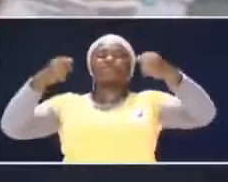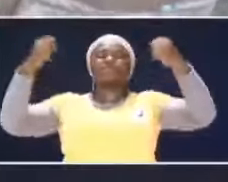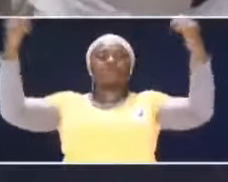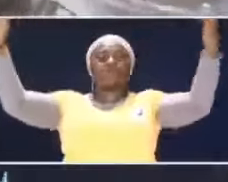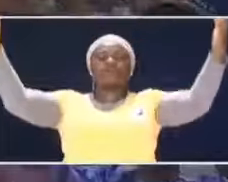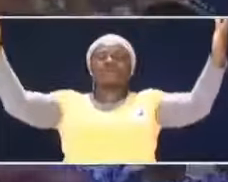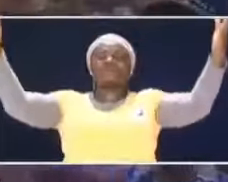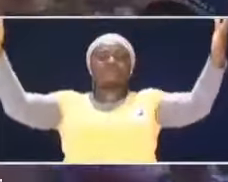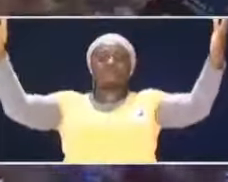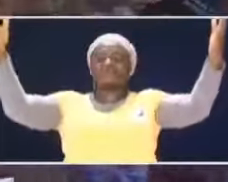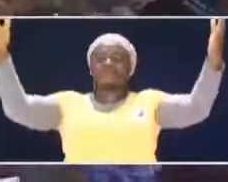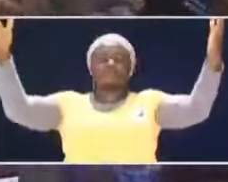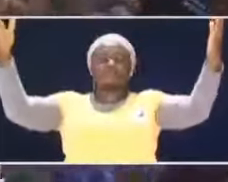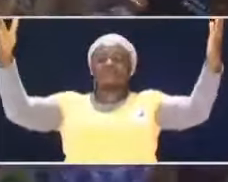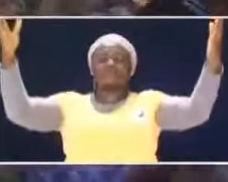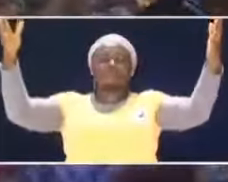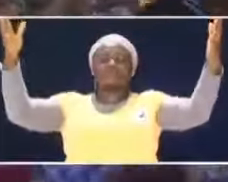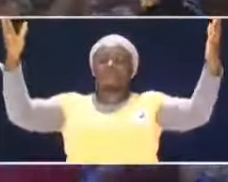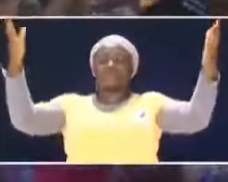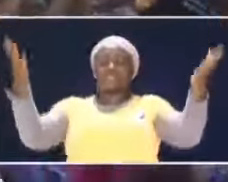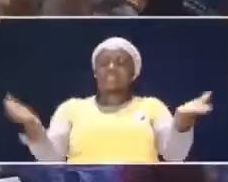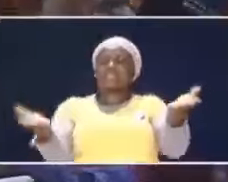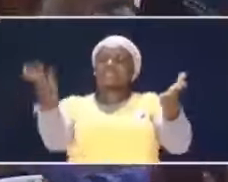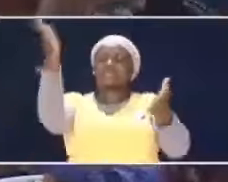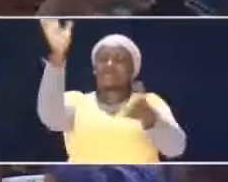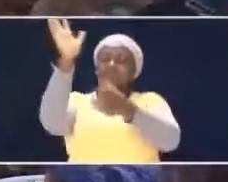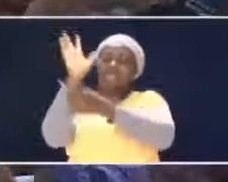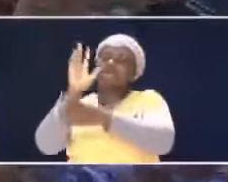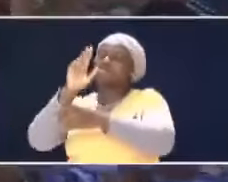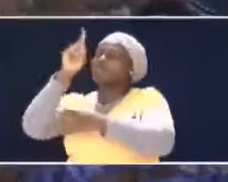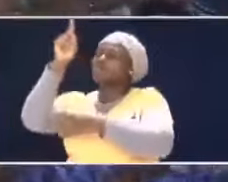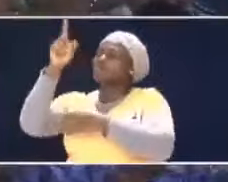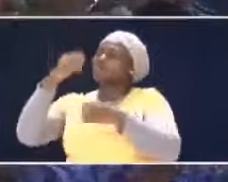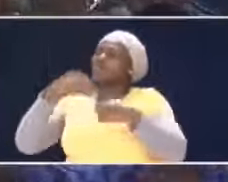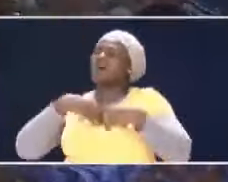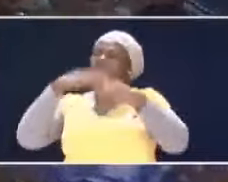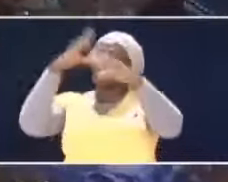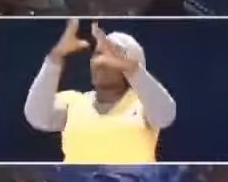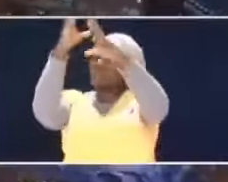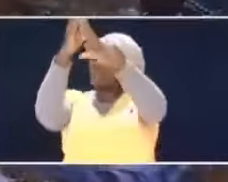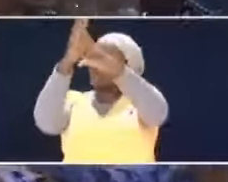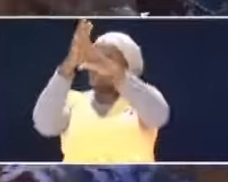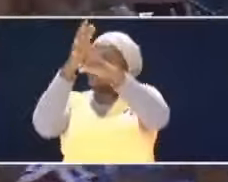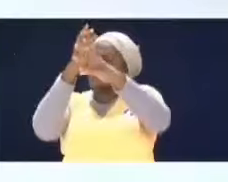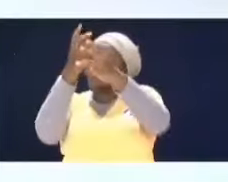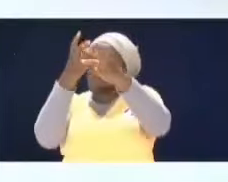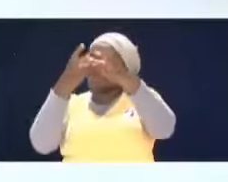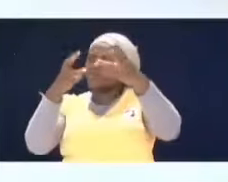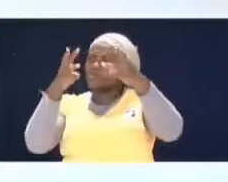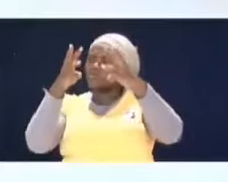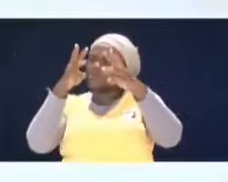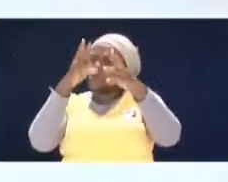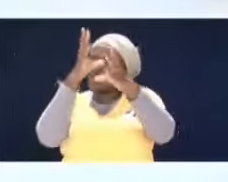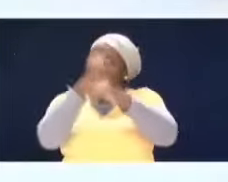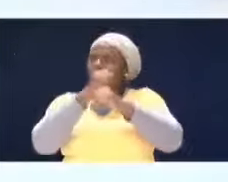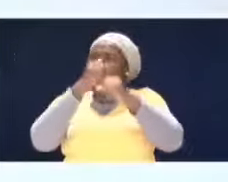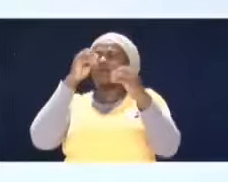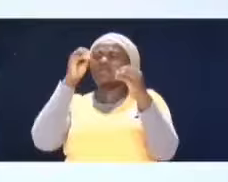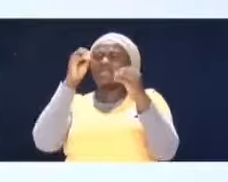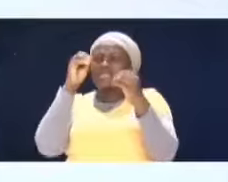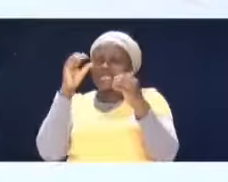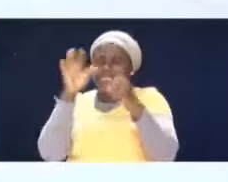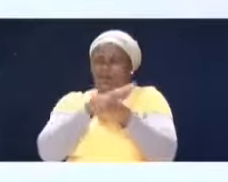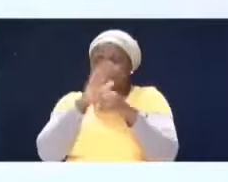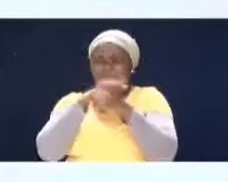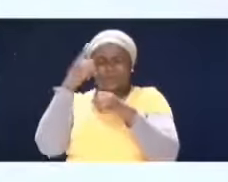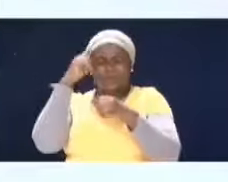Hallelujah. Lift your hands. You have won it for me.